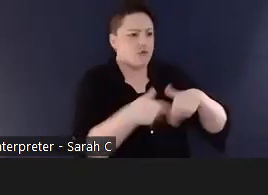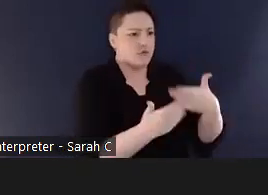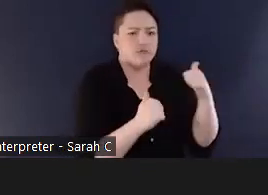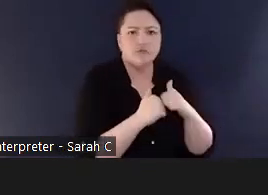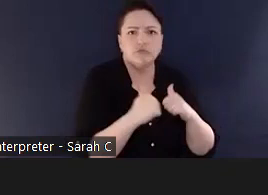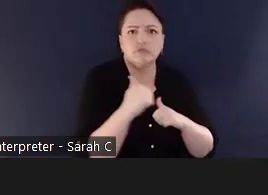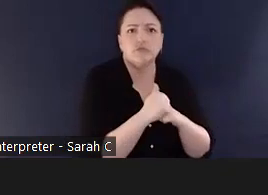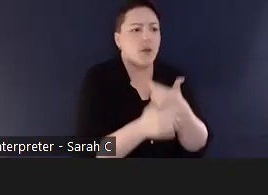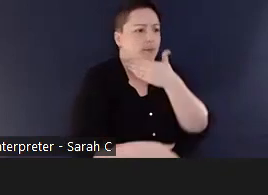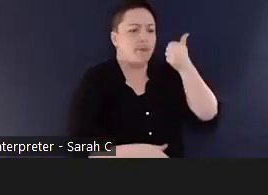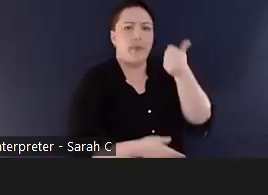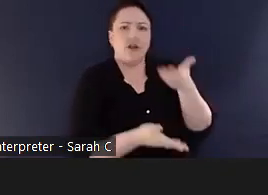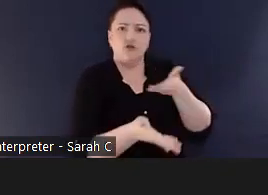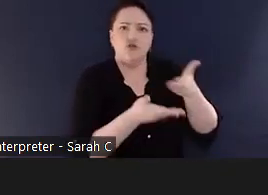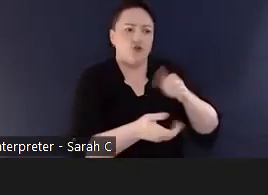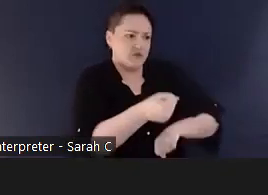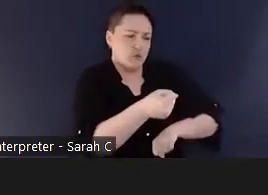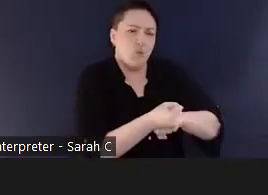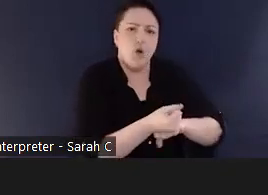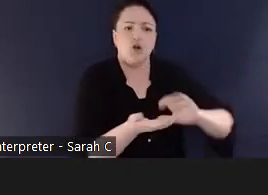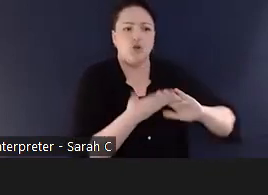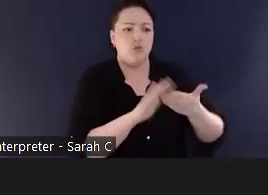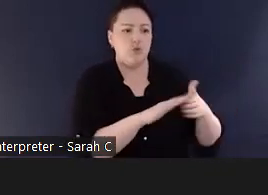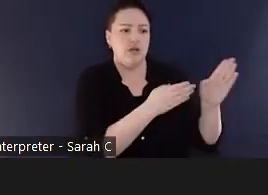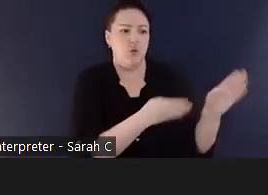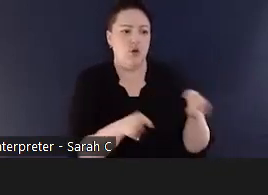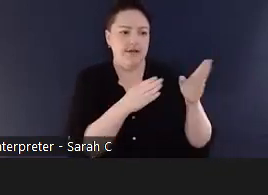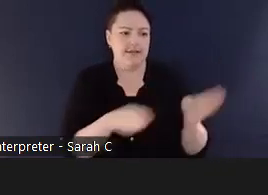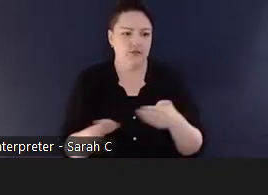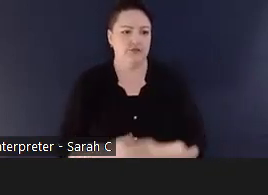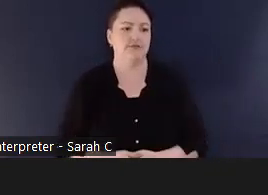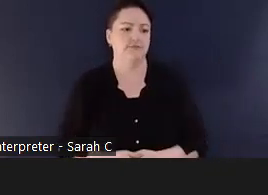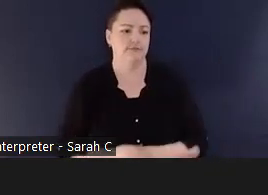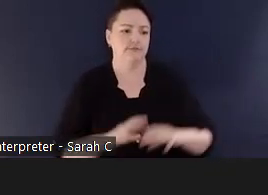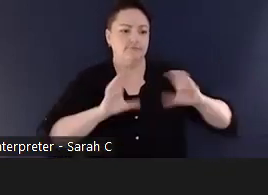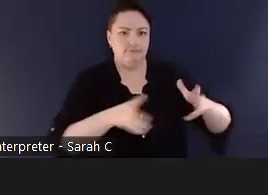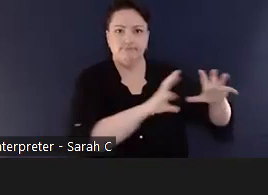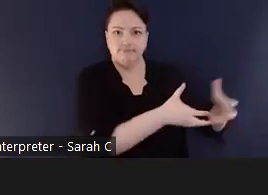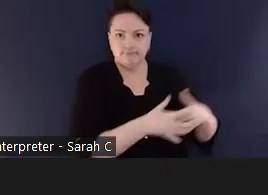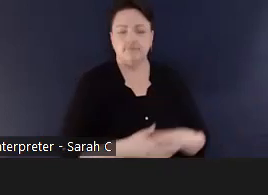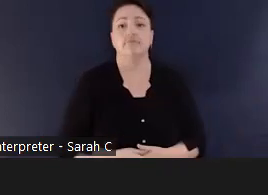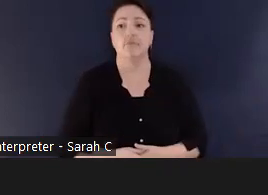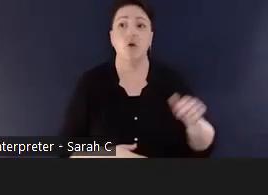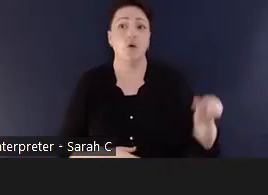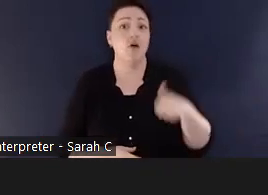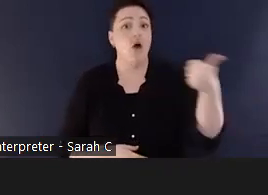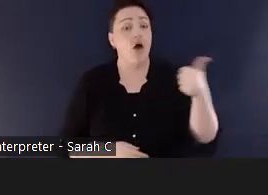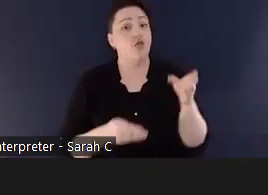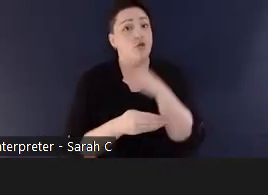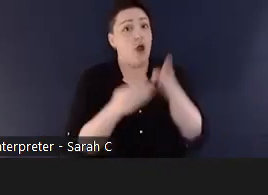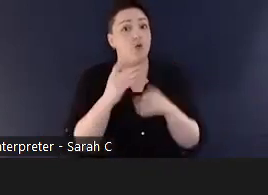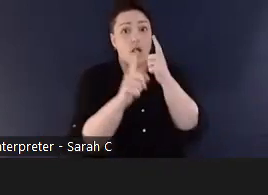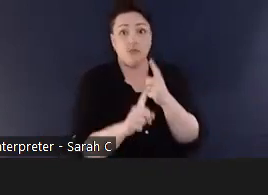jurisdictions and community-based organizations. If you have other outcomes for this meeting that you'd like to add to this